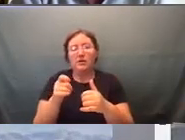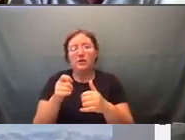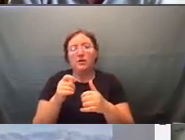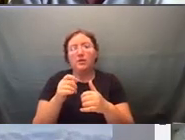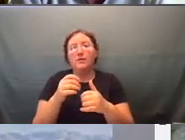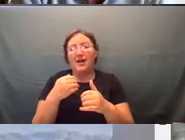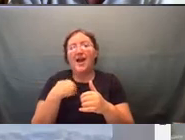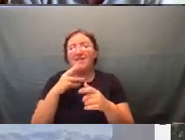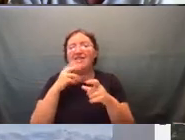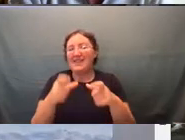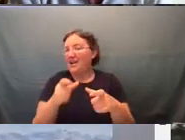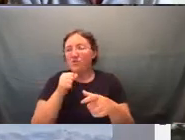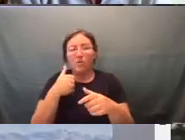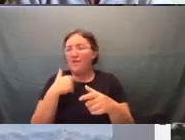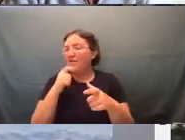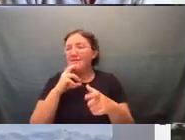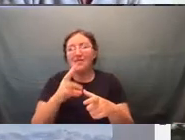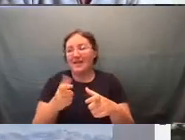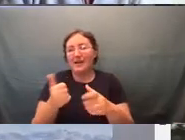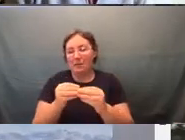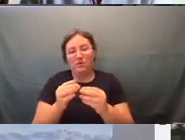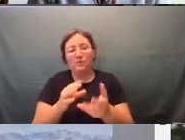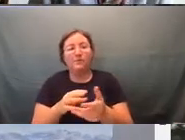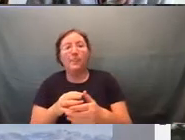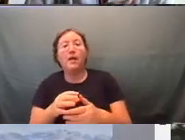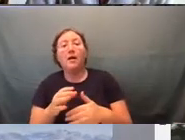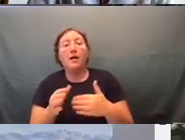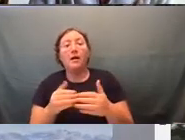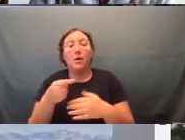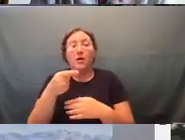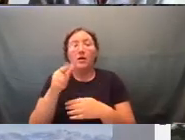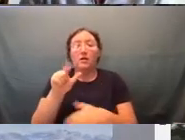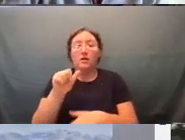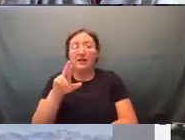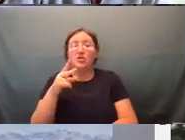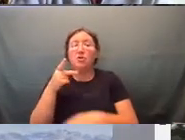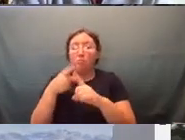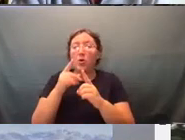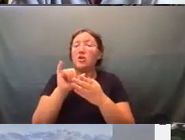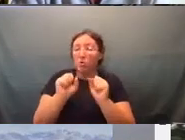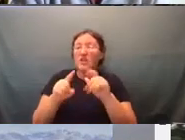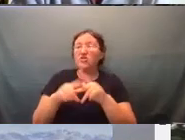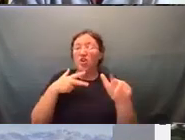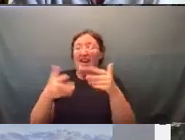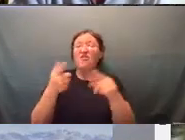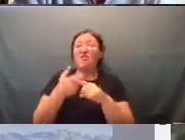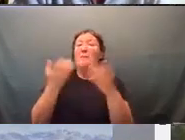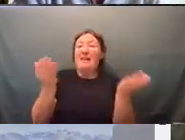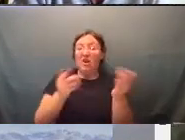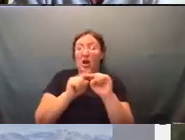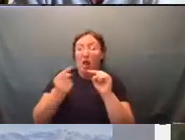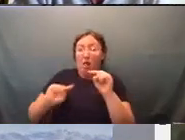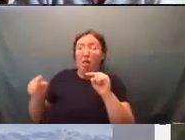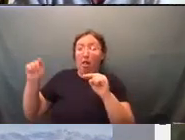water. And from Glacier Point, this is one start of the trail where you can actually hike to Half Dome